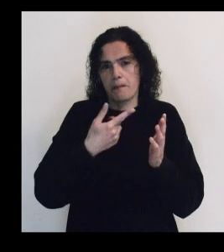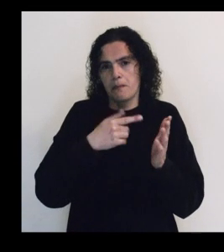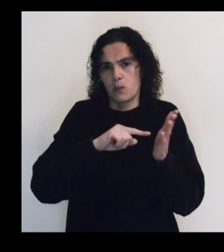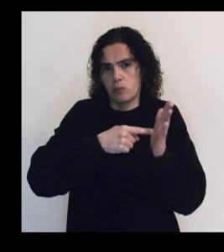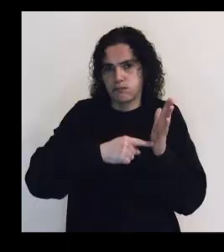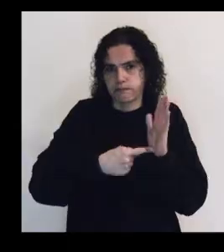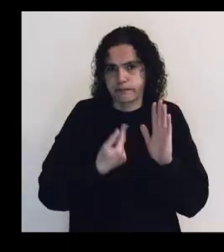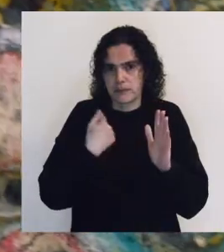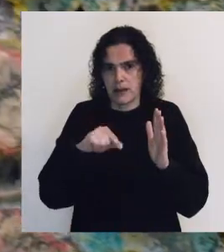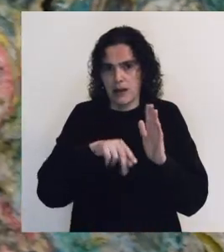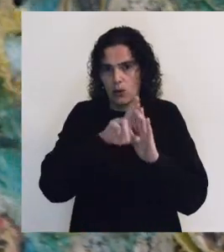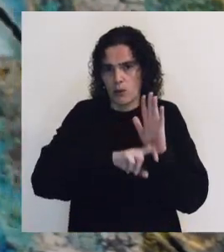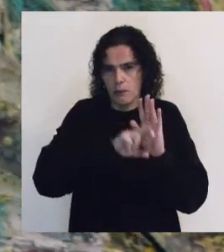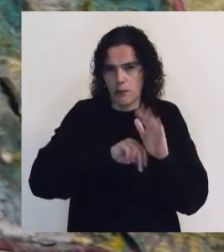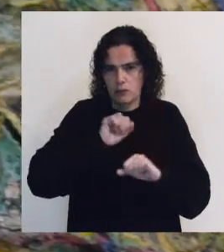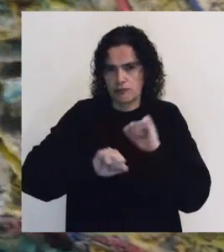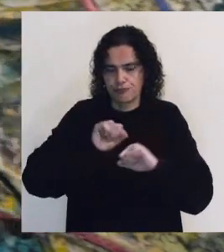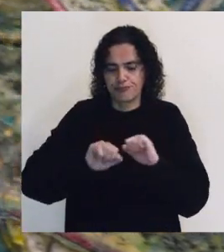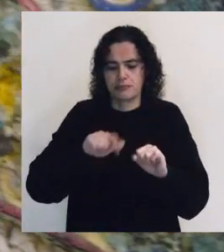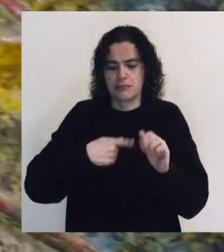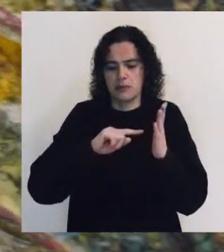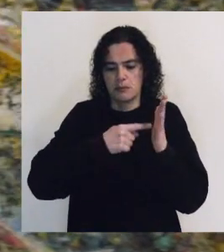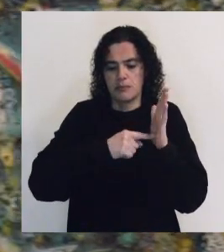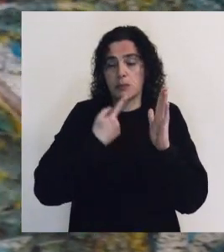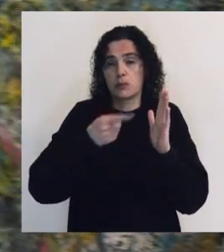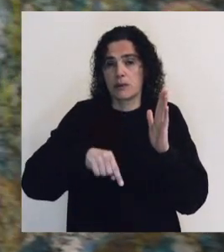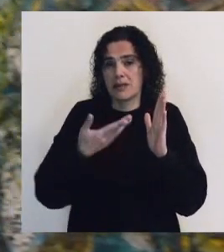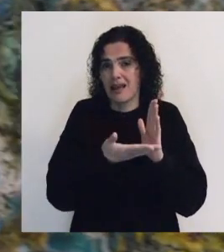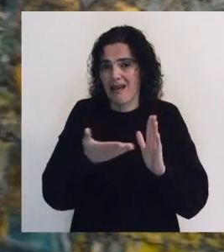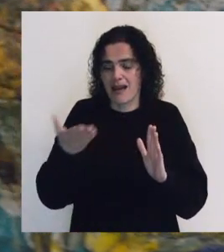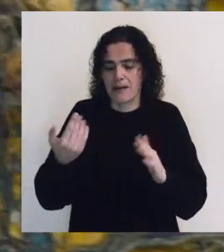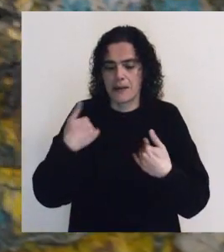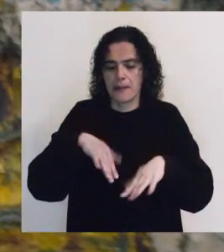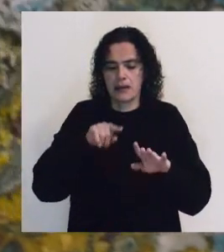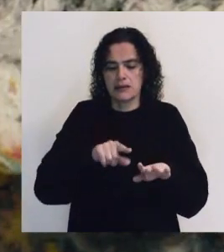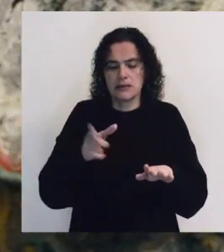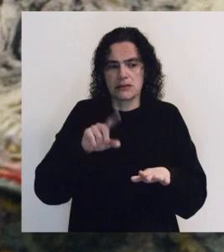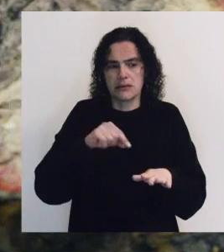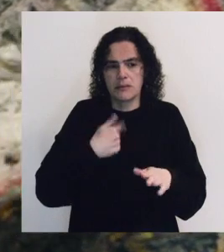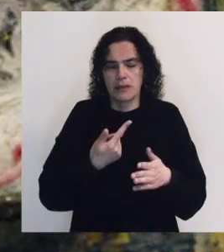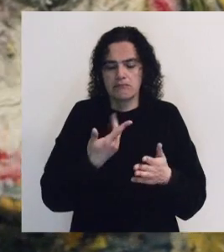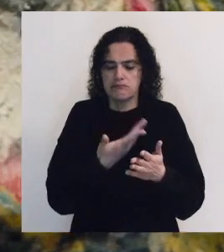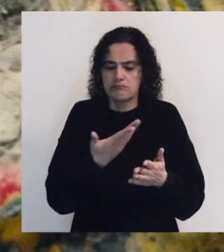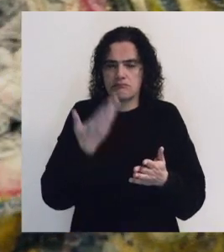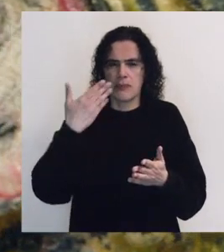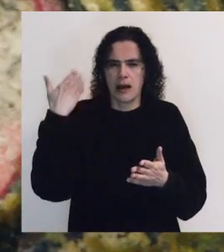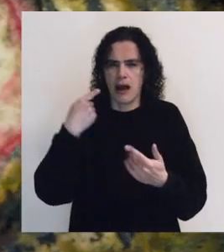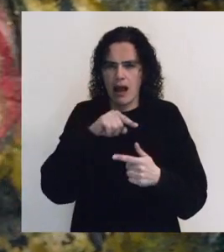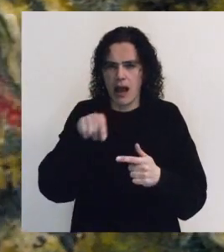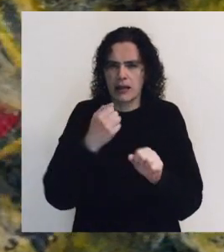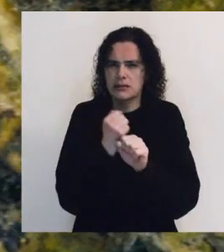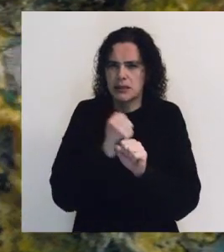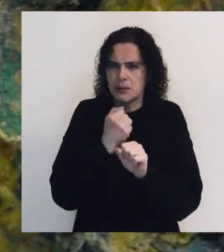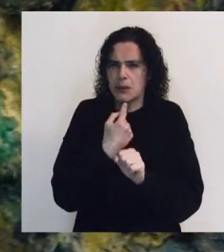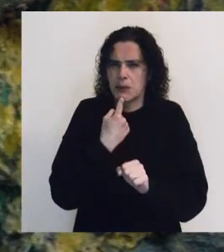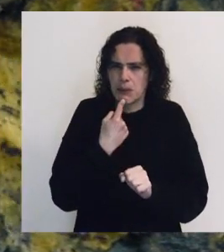part of the McCone report in the 60s. These dots reappear here, but they've been present in many